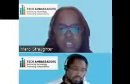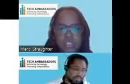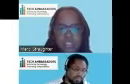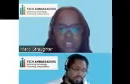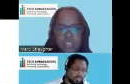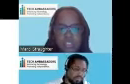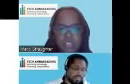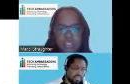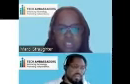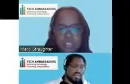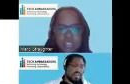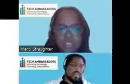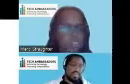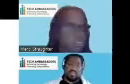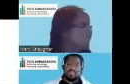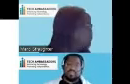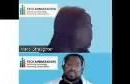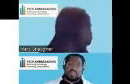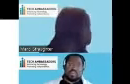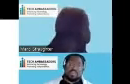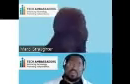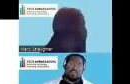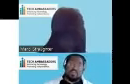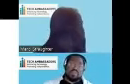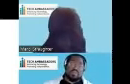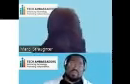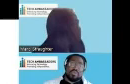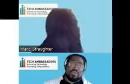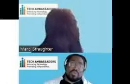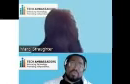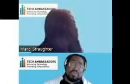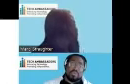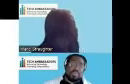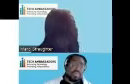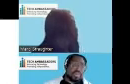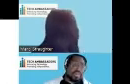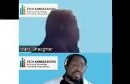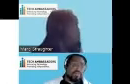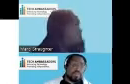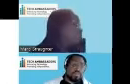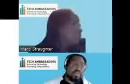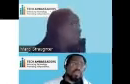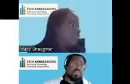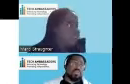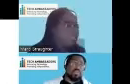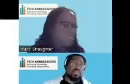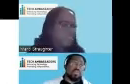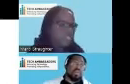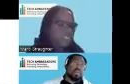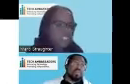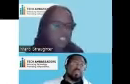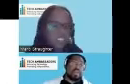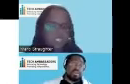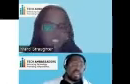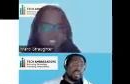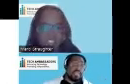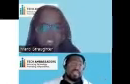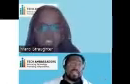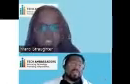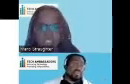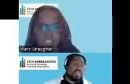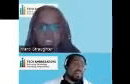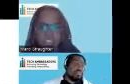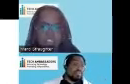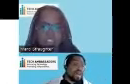authentication. Thanks, George. So I think one of the most important things people can do to maintain